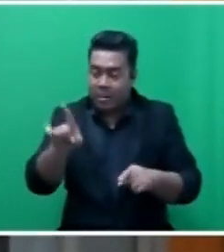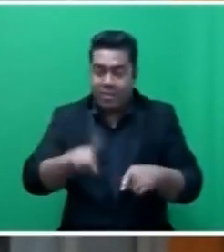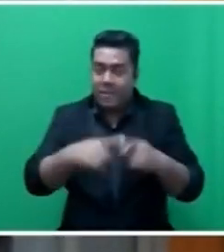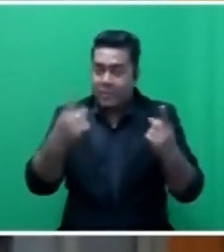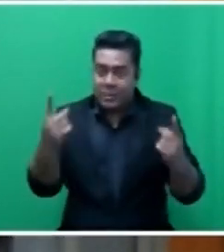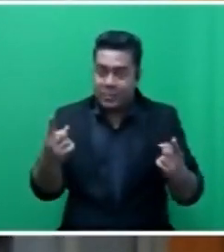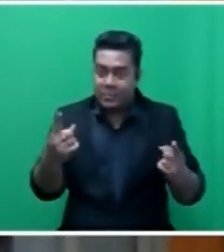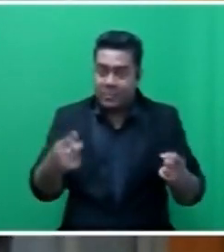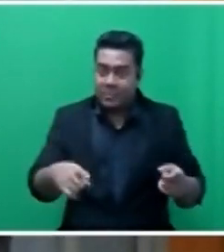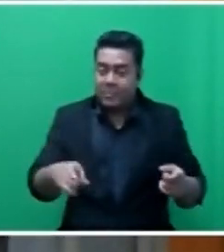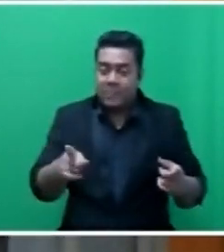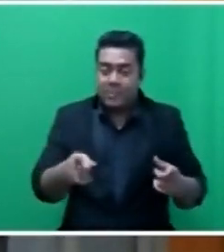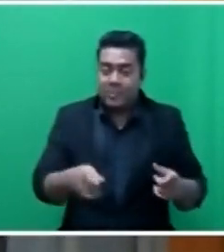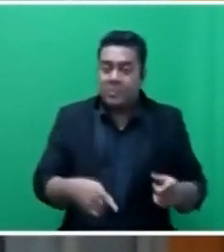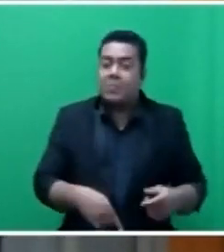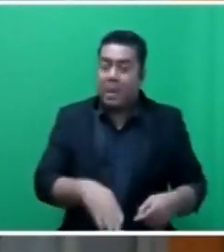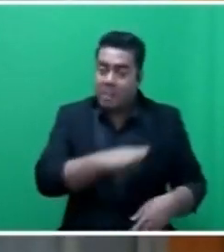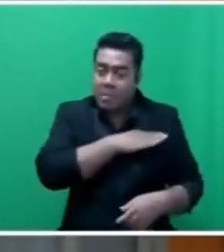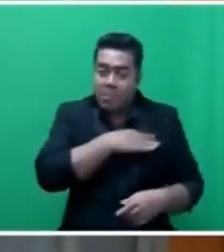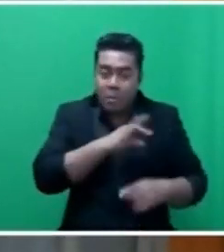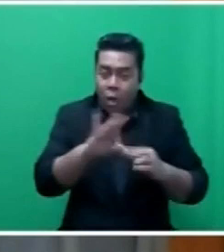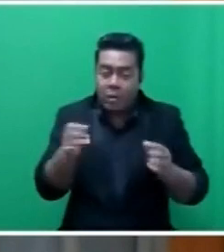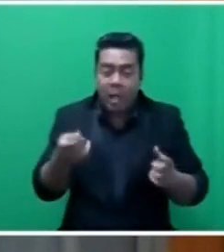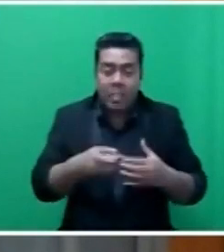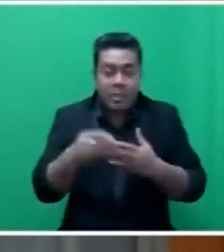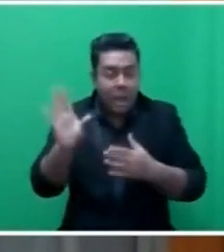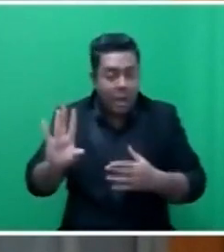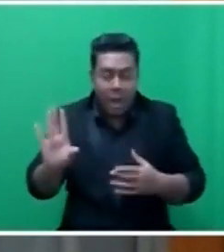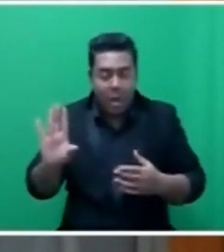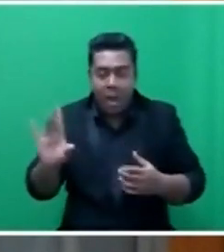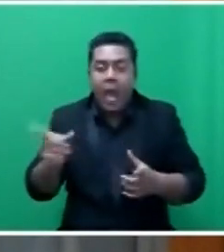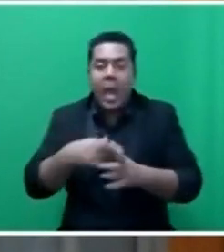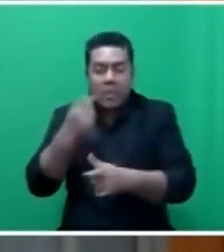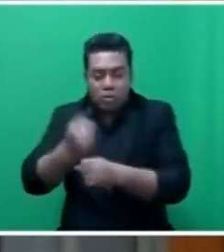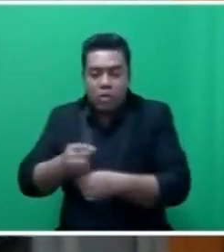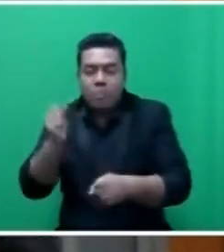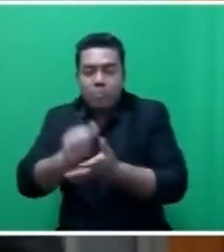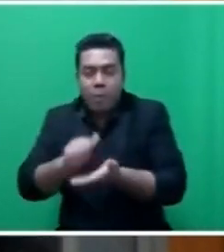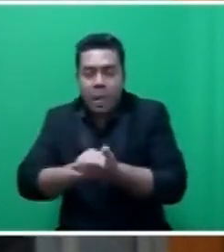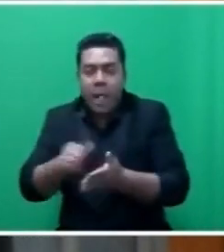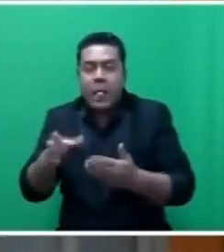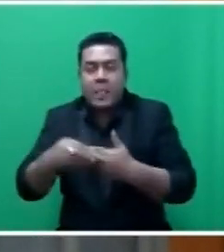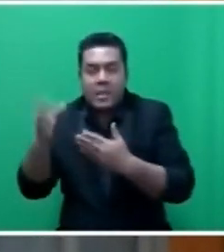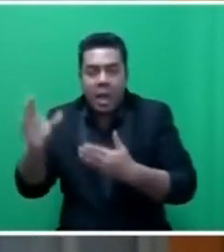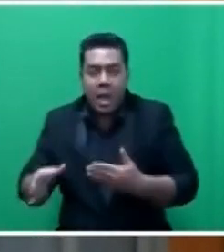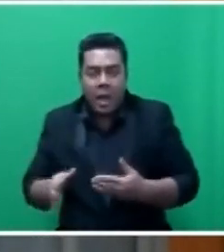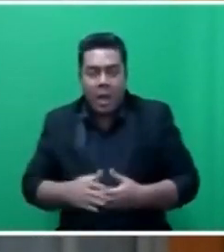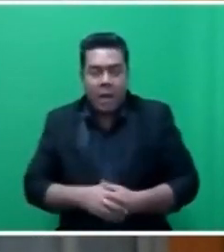Unlike him, he is the defacto leader, and the man beside him doesn't know.